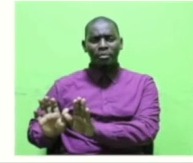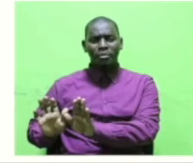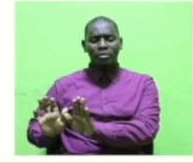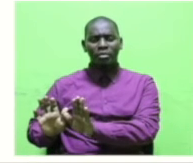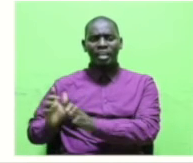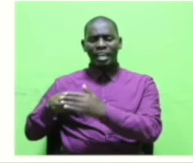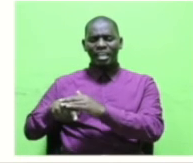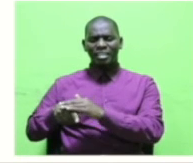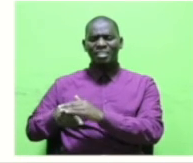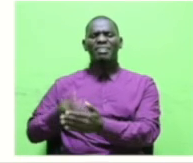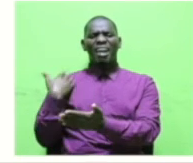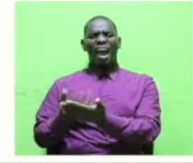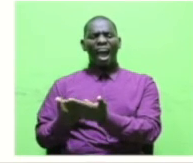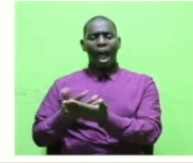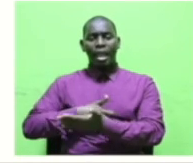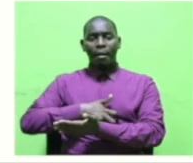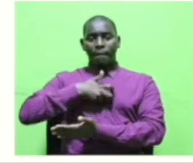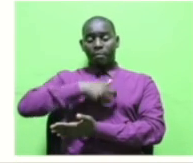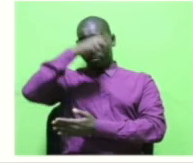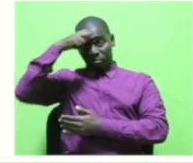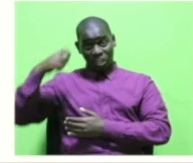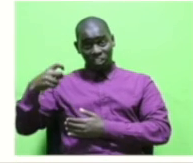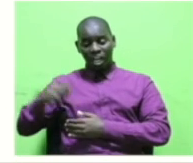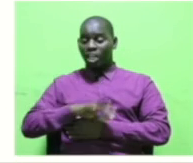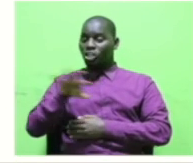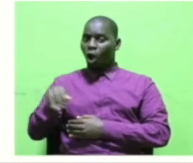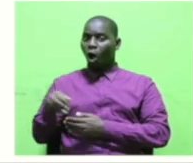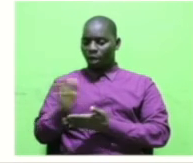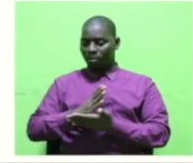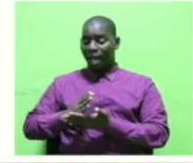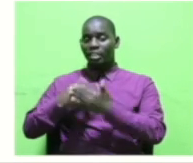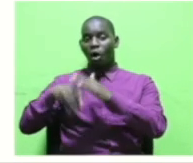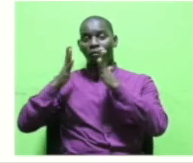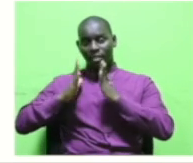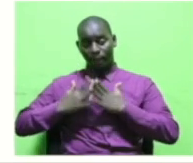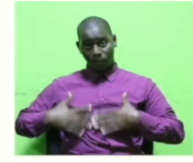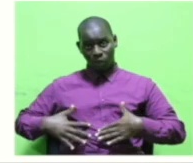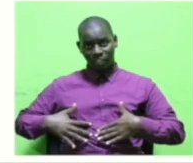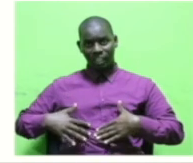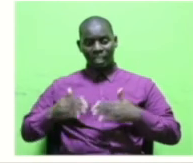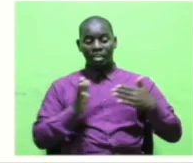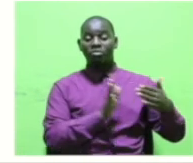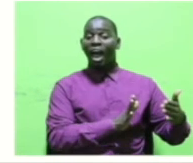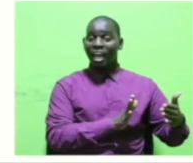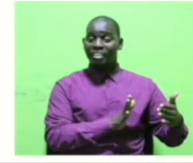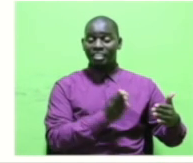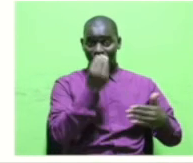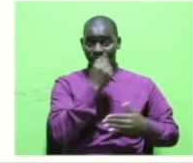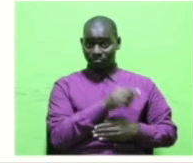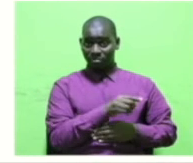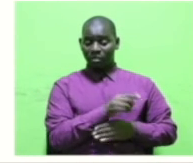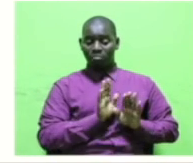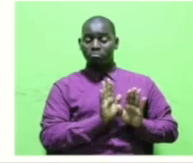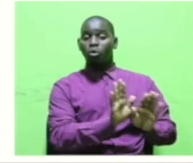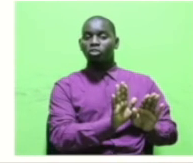pressure through aorta to all parts of the body, while the right ventricle needs to push blood to a